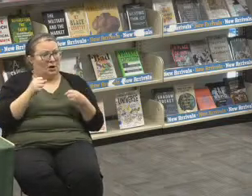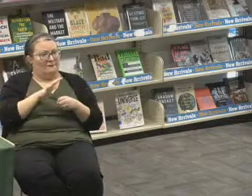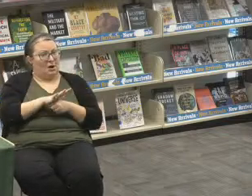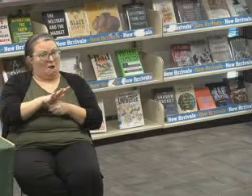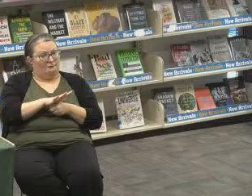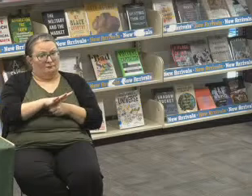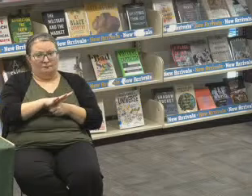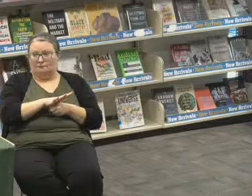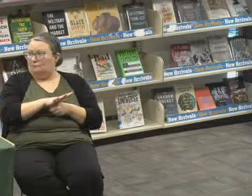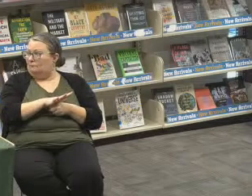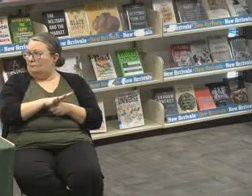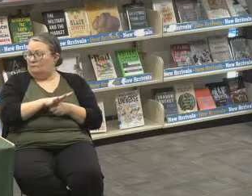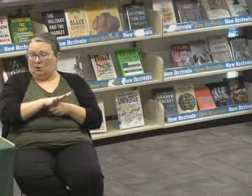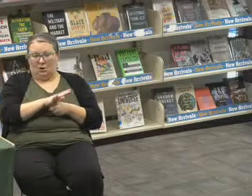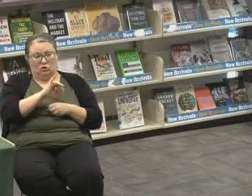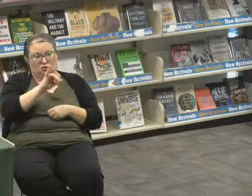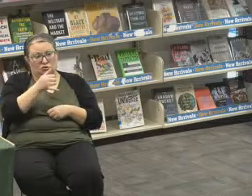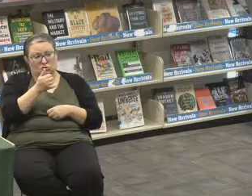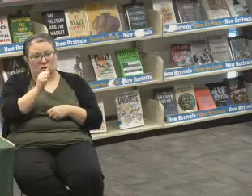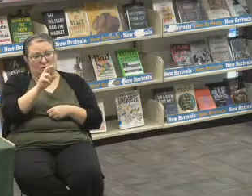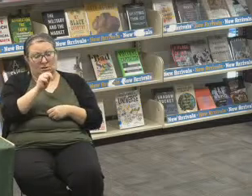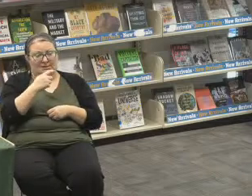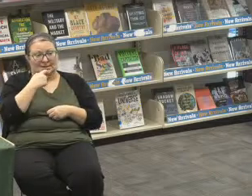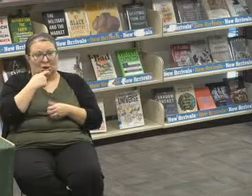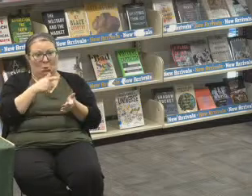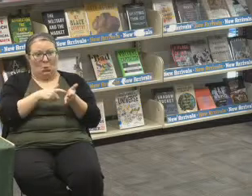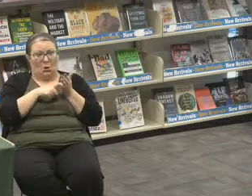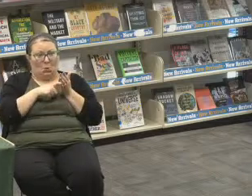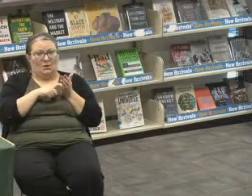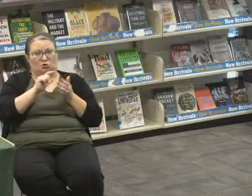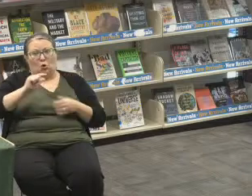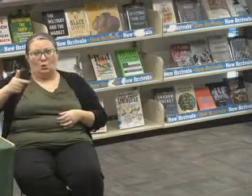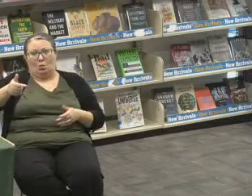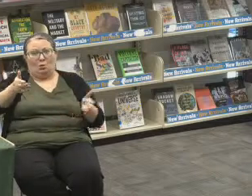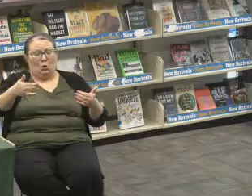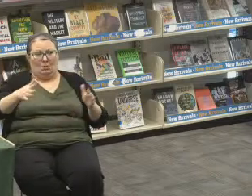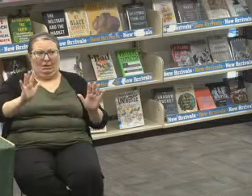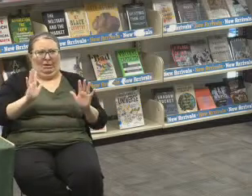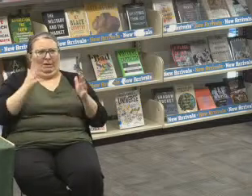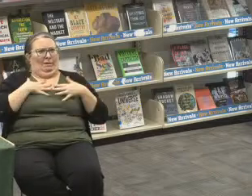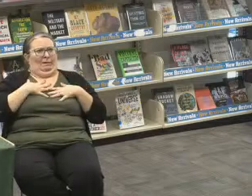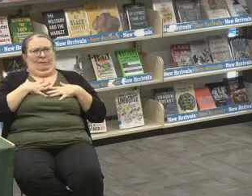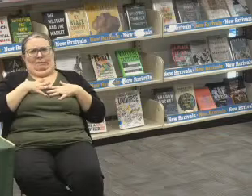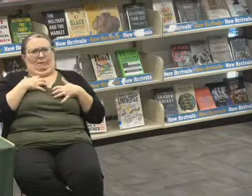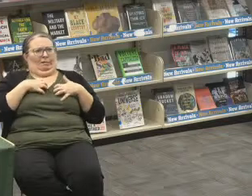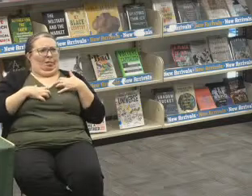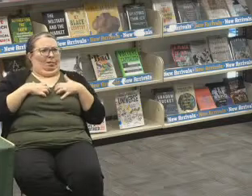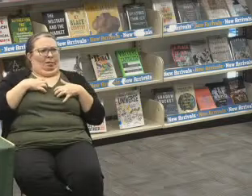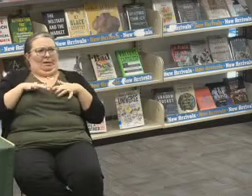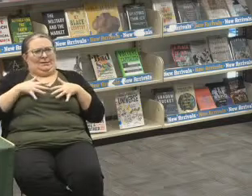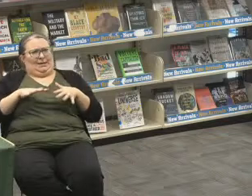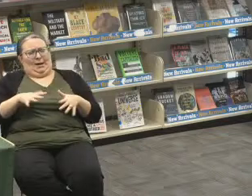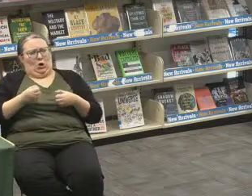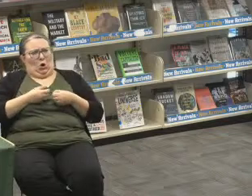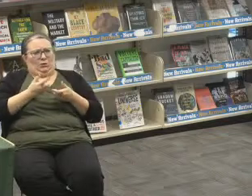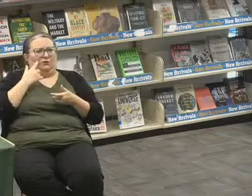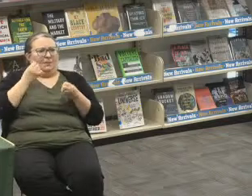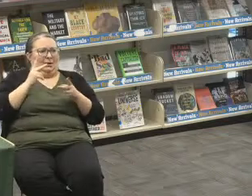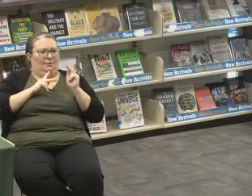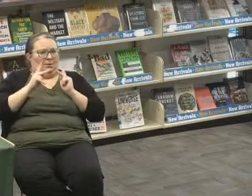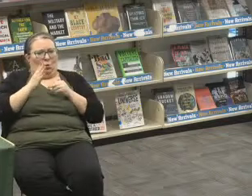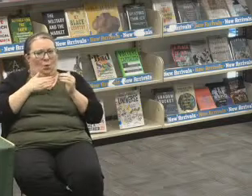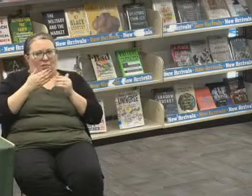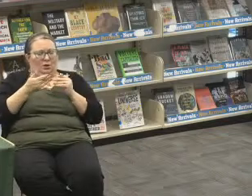as Jason just said, the request to go around the room and share is like very anxiety provoking for lots of people, whether